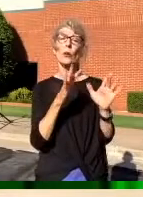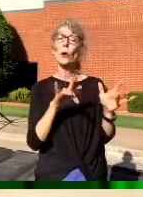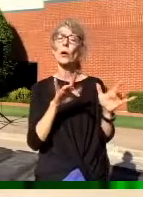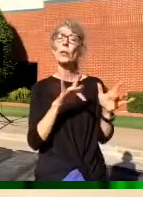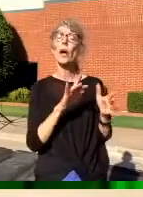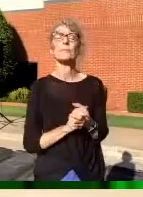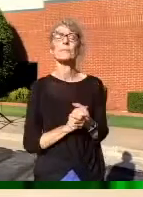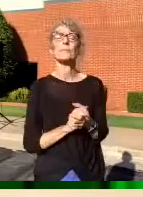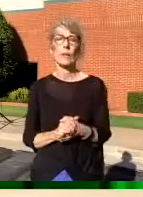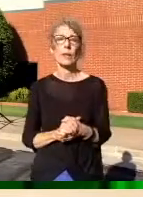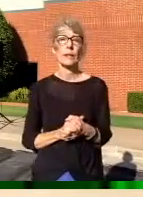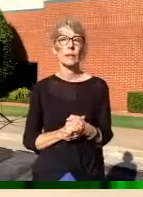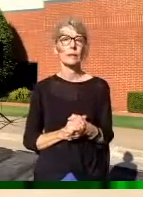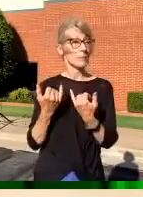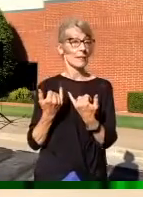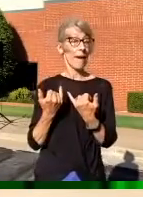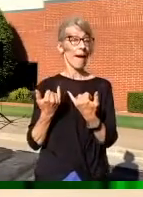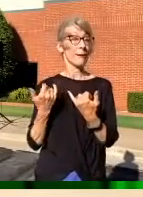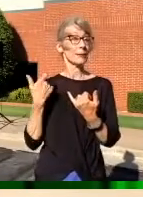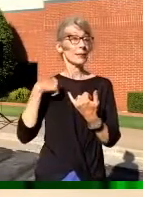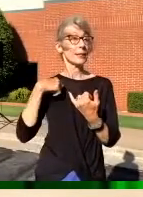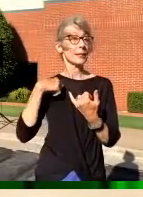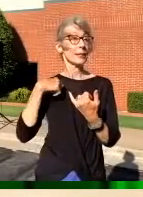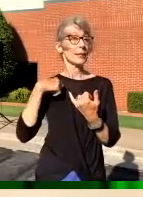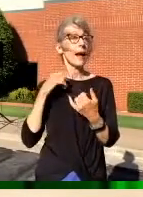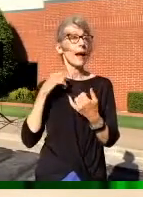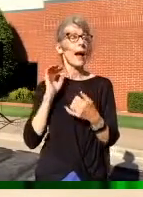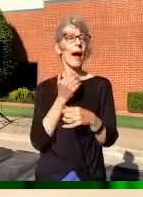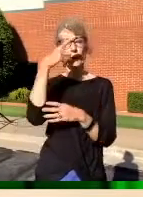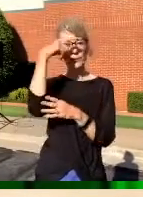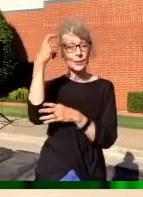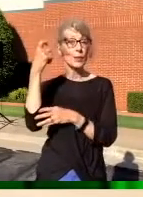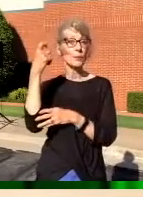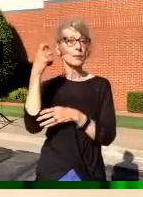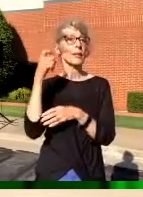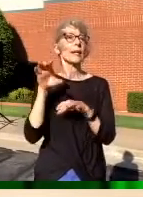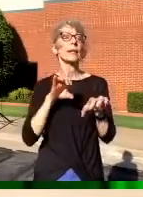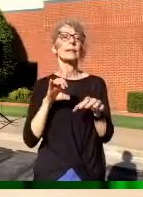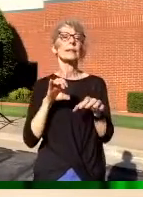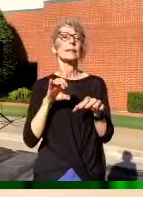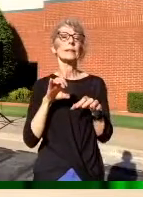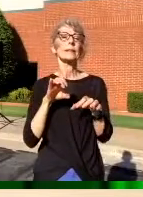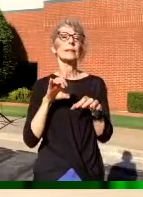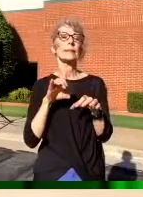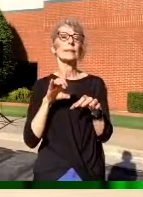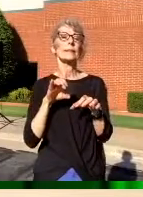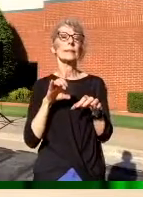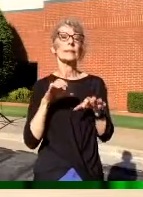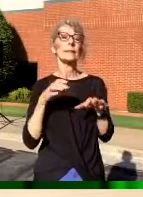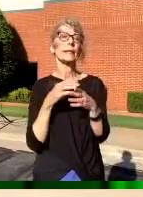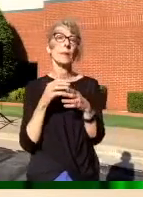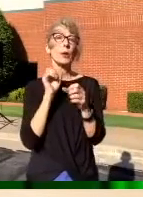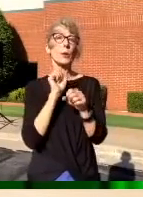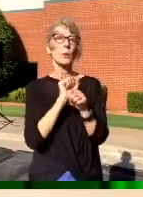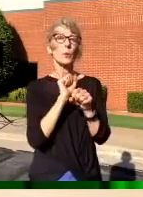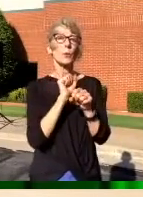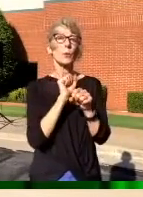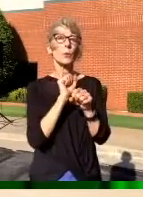year. Over the summer, our campus ministry made some kind of contact with 344 students over the